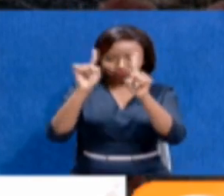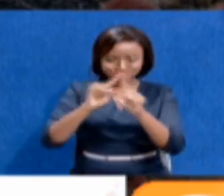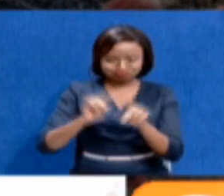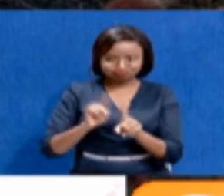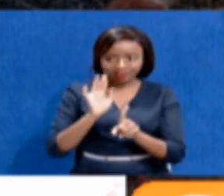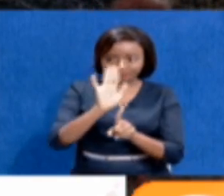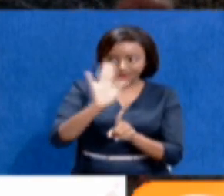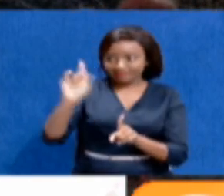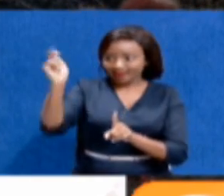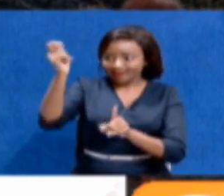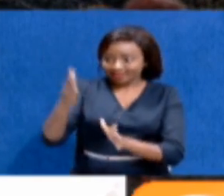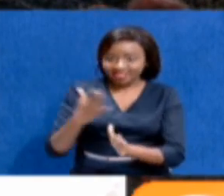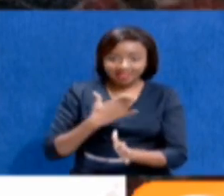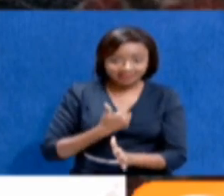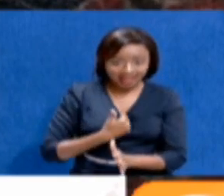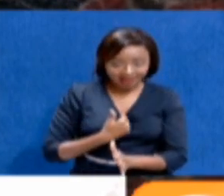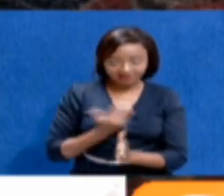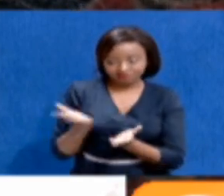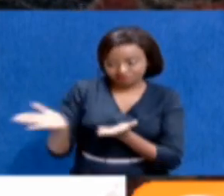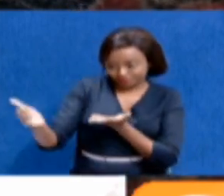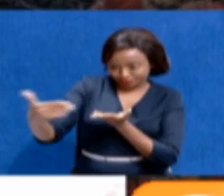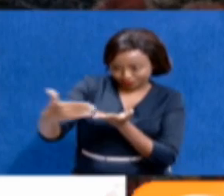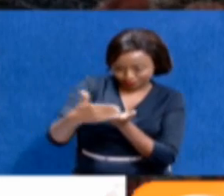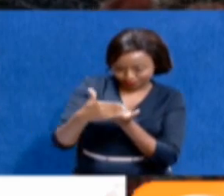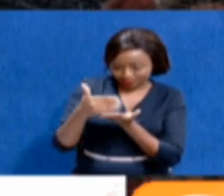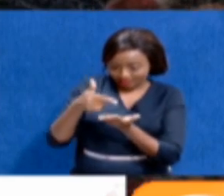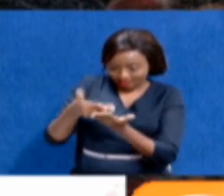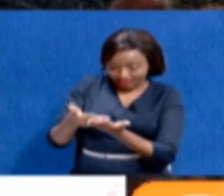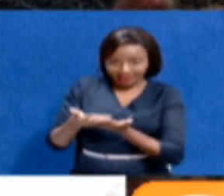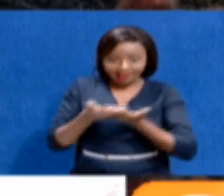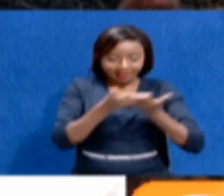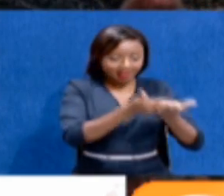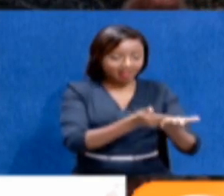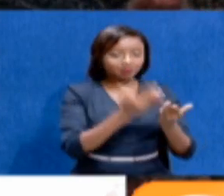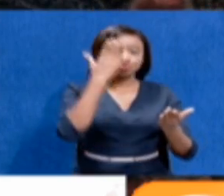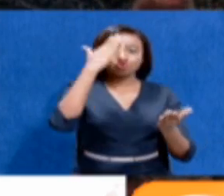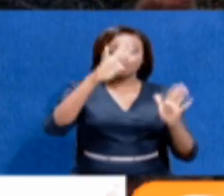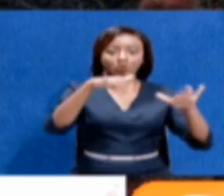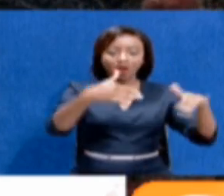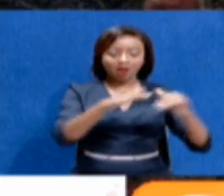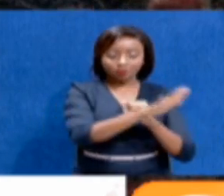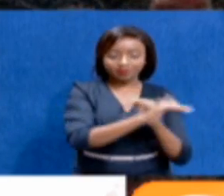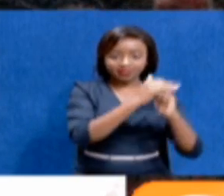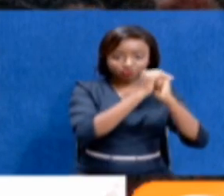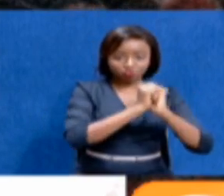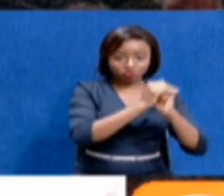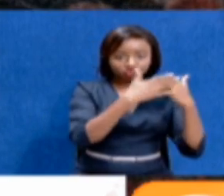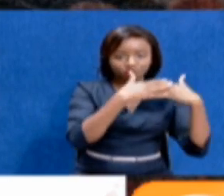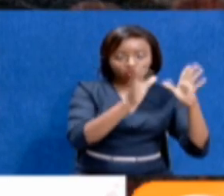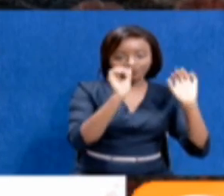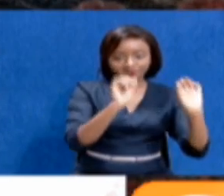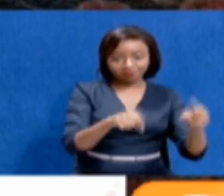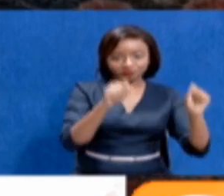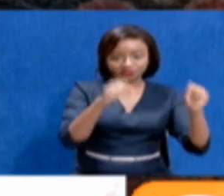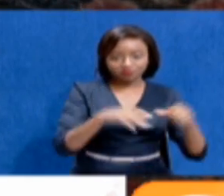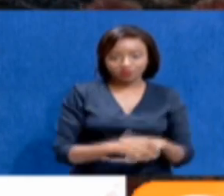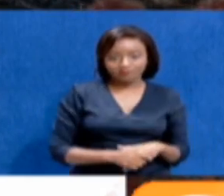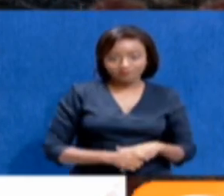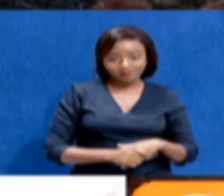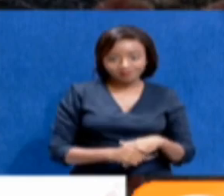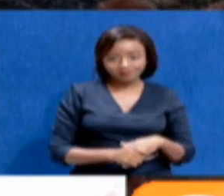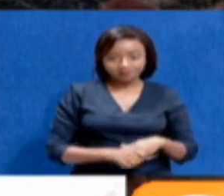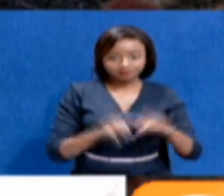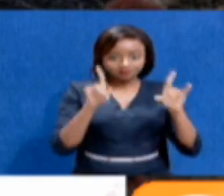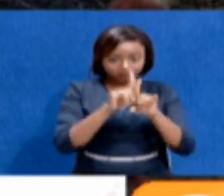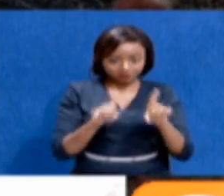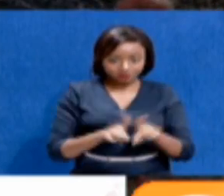the centers will reopen. The team has a leeway of co-opting any other person to ensure the final proposal encompasses the